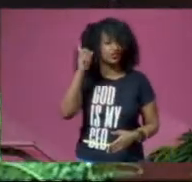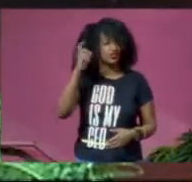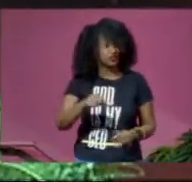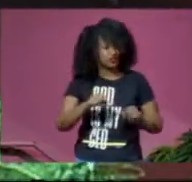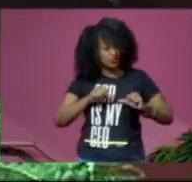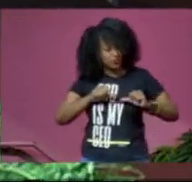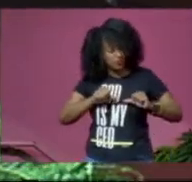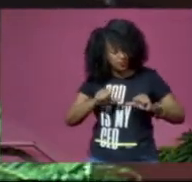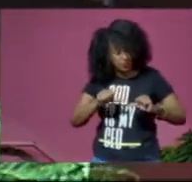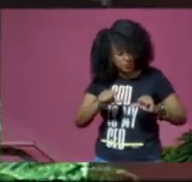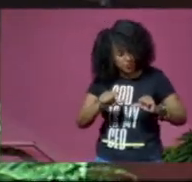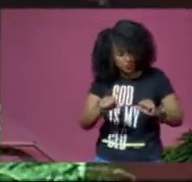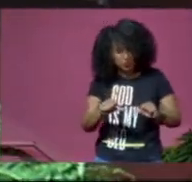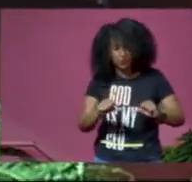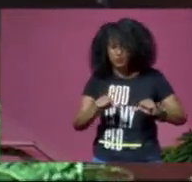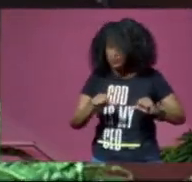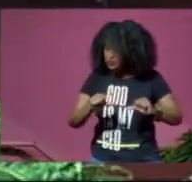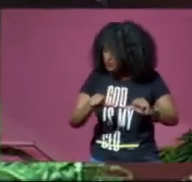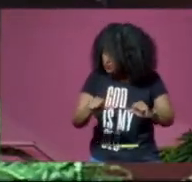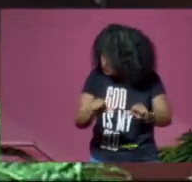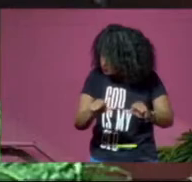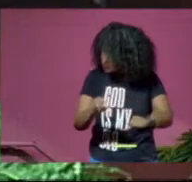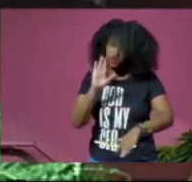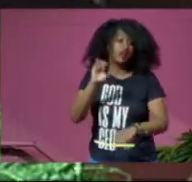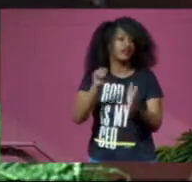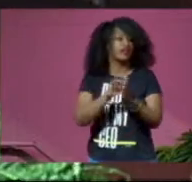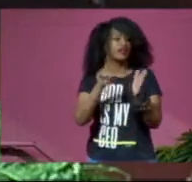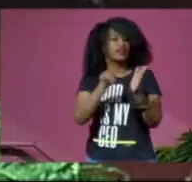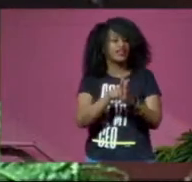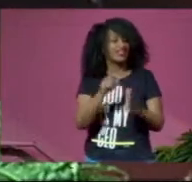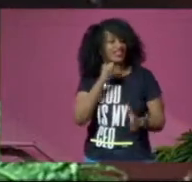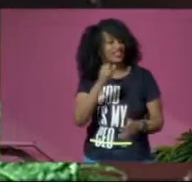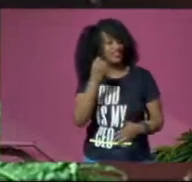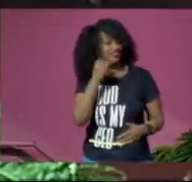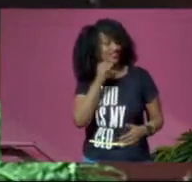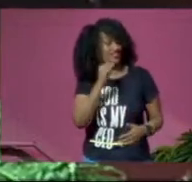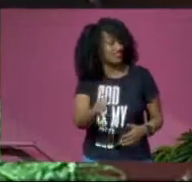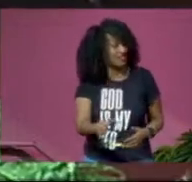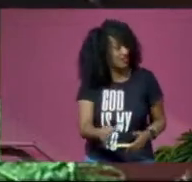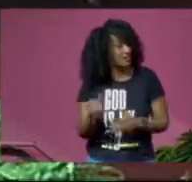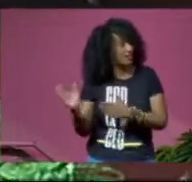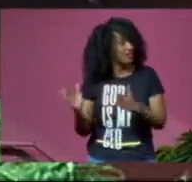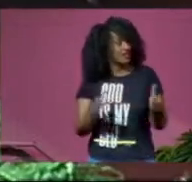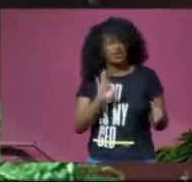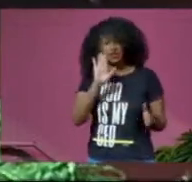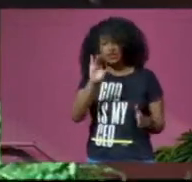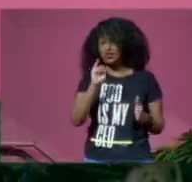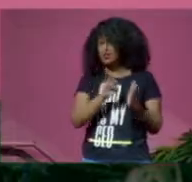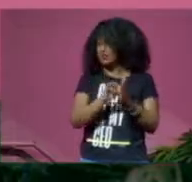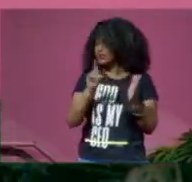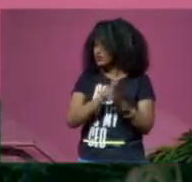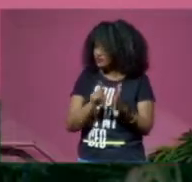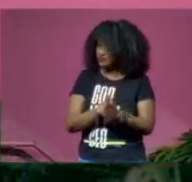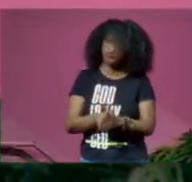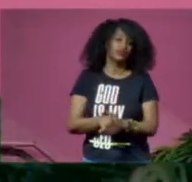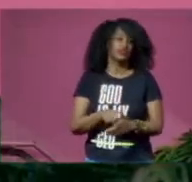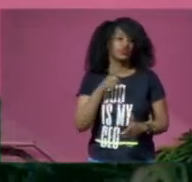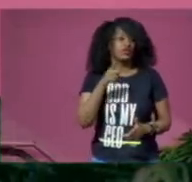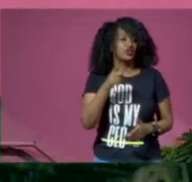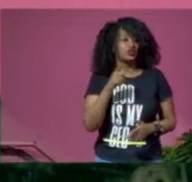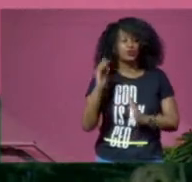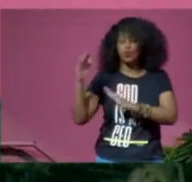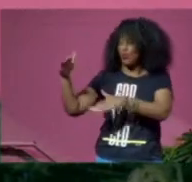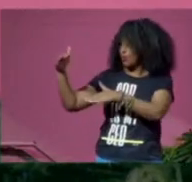in constructing your identity, because if you're not diligent in constructing your identity, you will conform